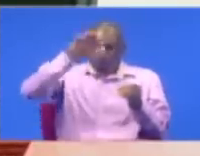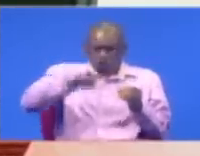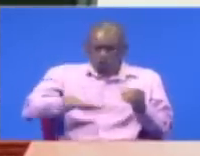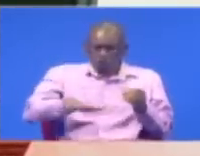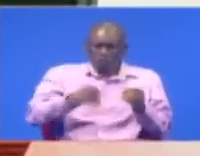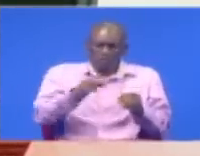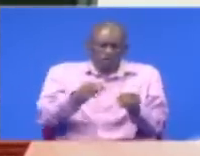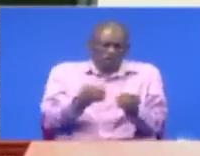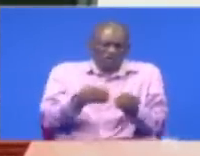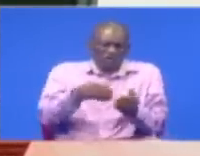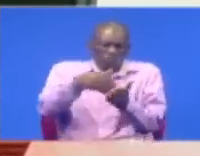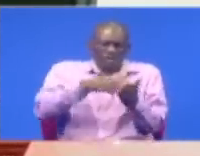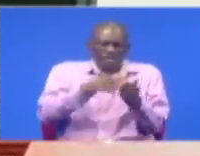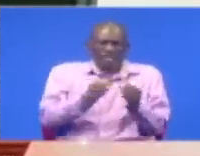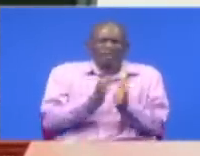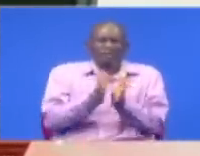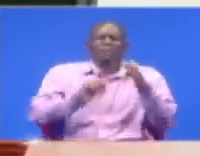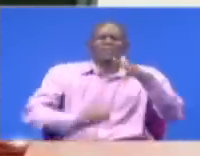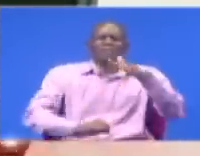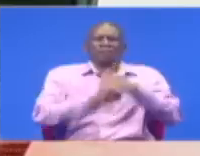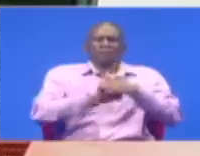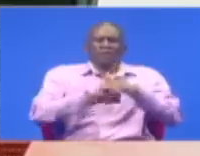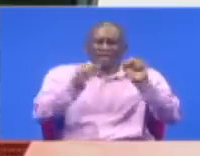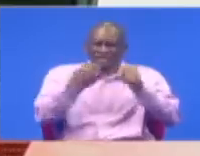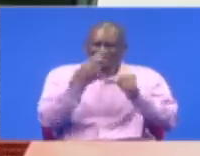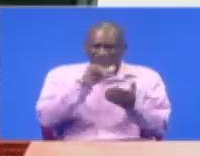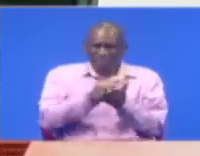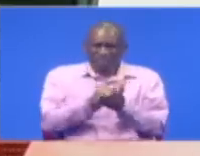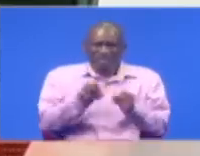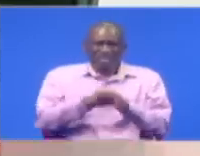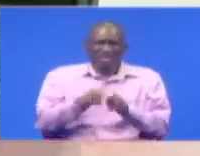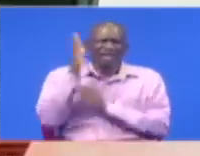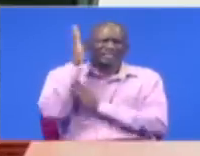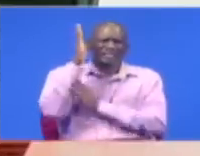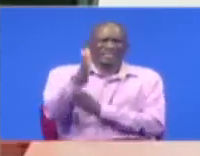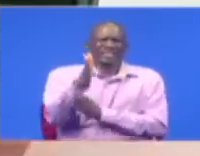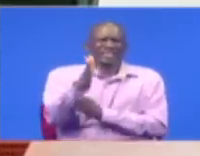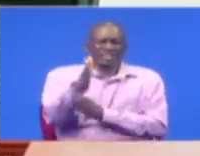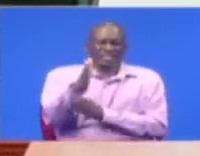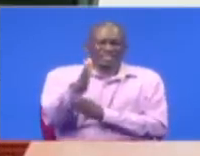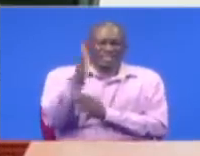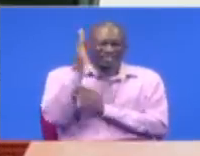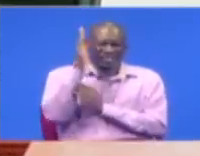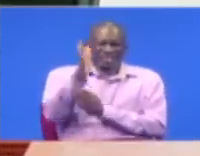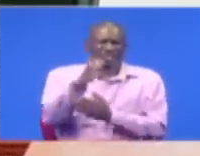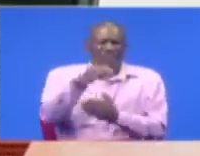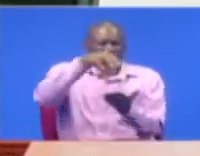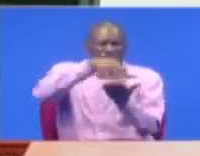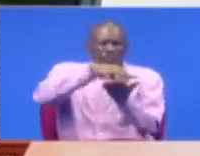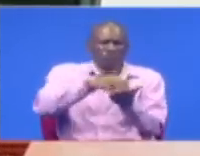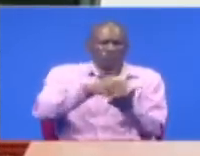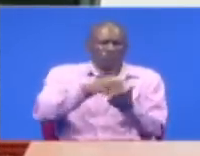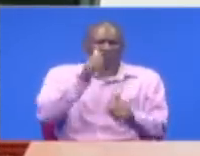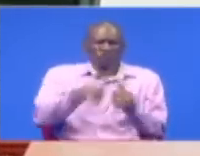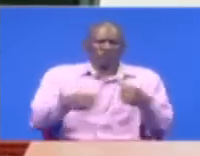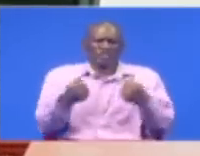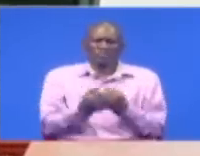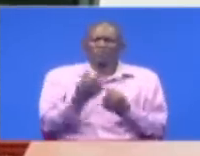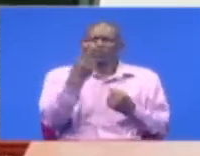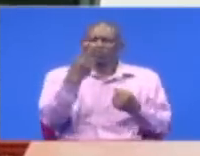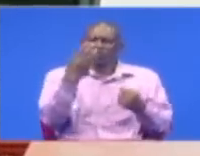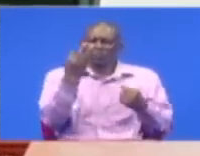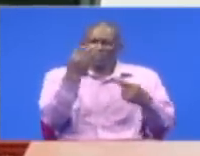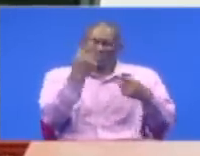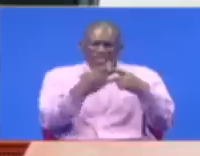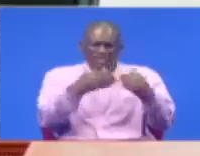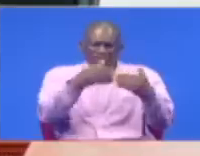support, I can see that as a direct attribute of the events 2 years or 3 years